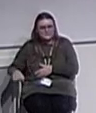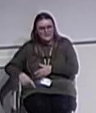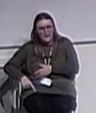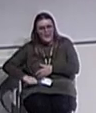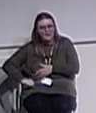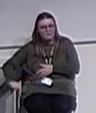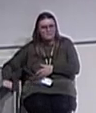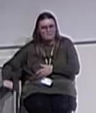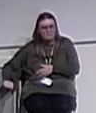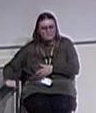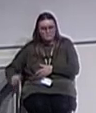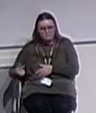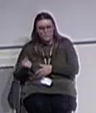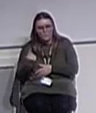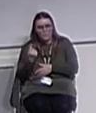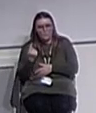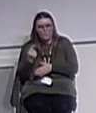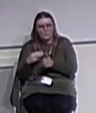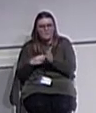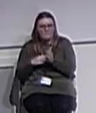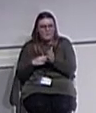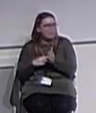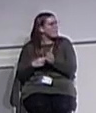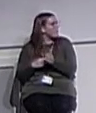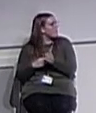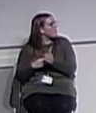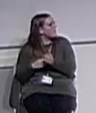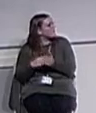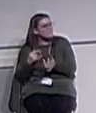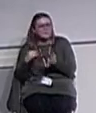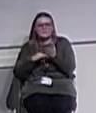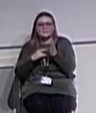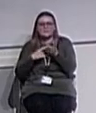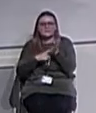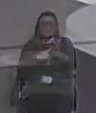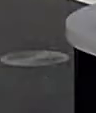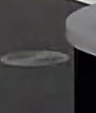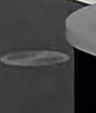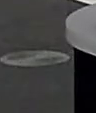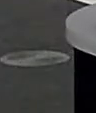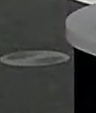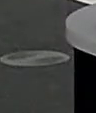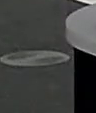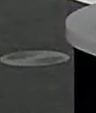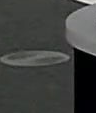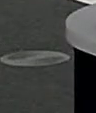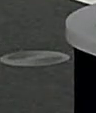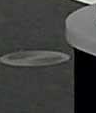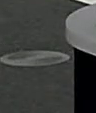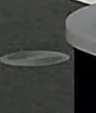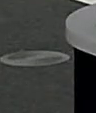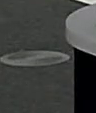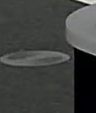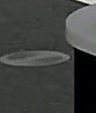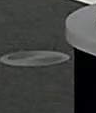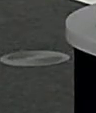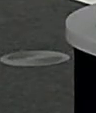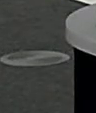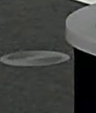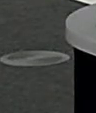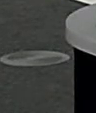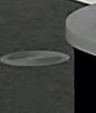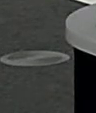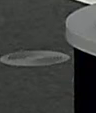you remove a limb, within a month that limb will have grown back. The salamander can redirect the stem cells from the bone marrow to